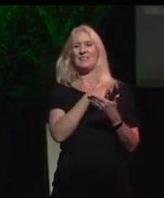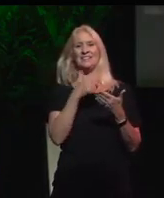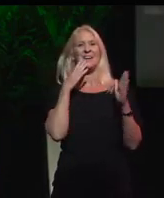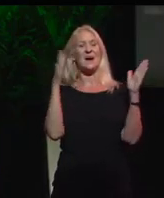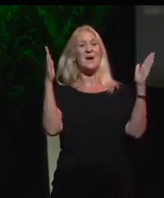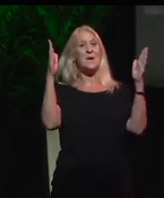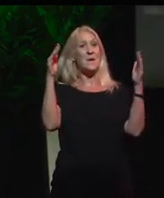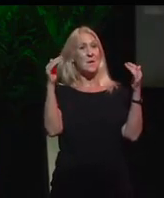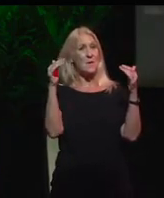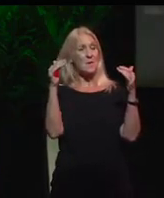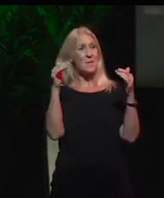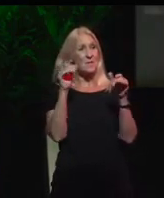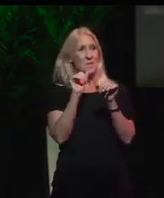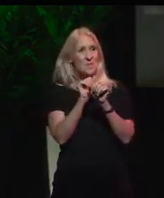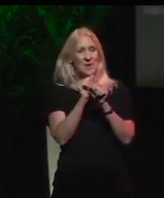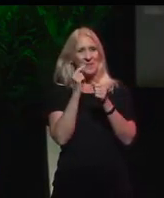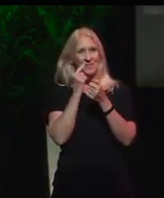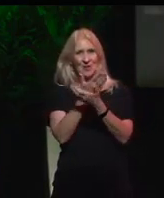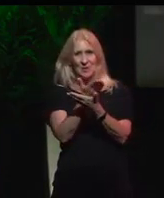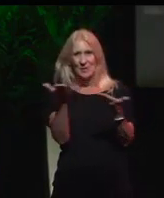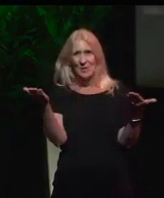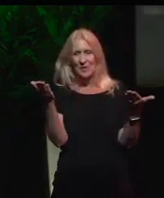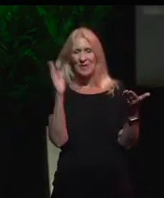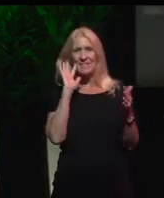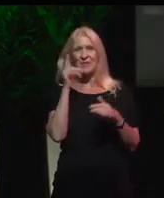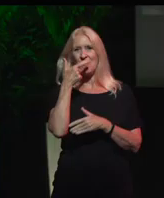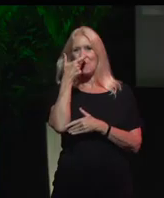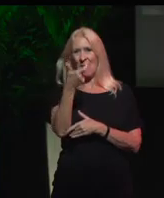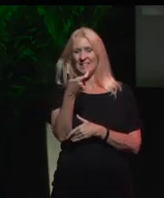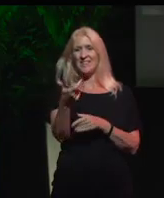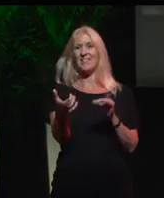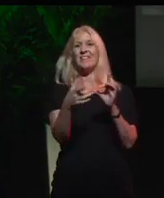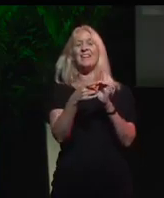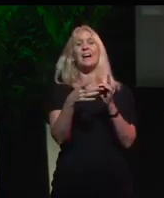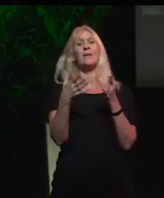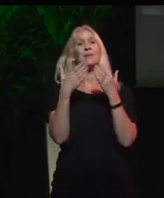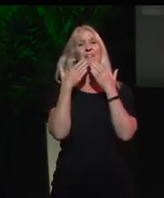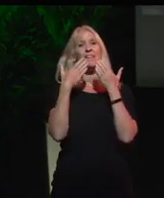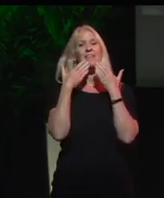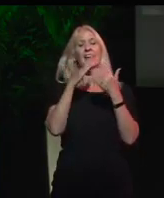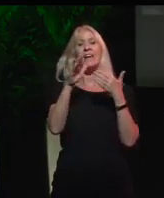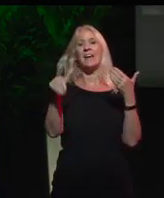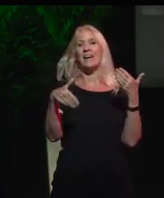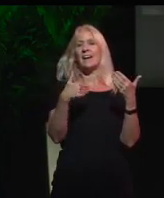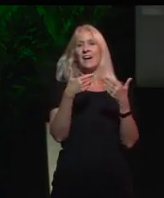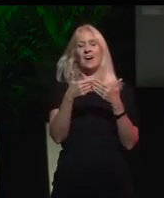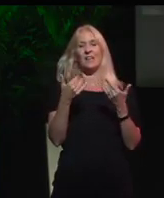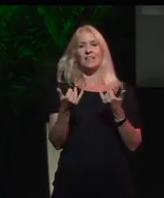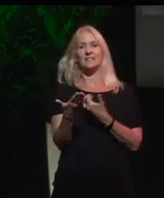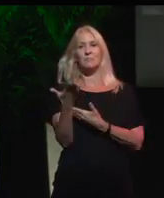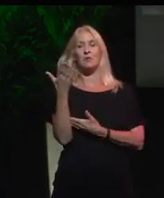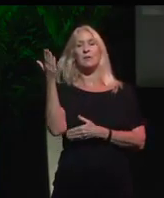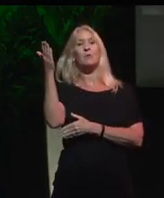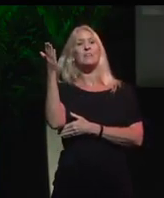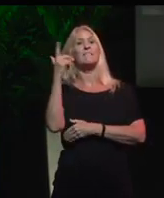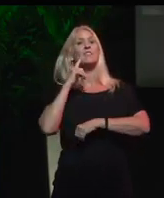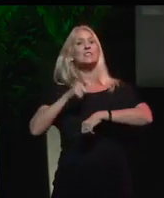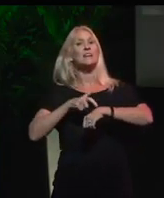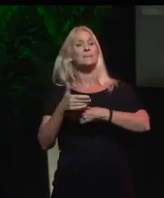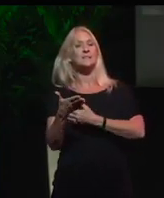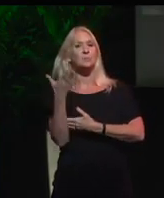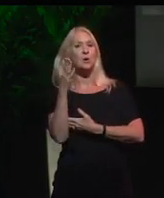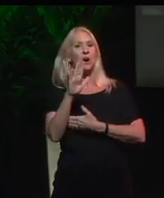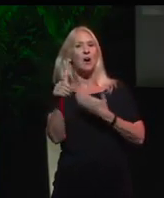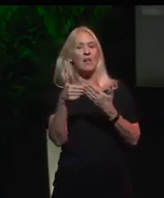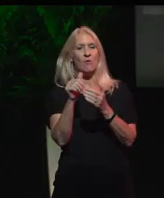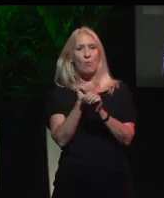that it is working for you that are out there watching this through the link. I'd also like to thank all of this morning's presenters for your time this morning, and also for all